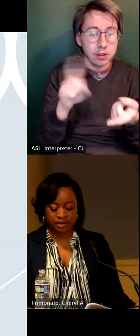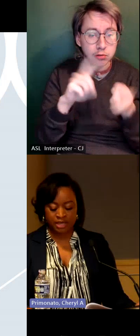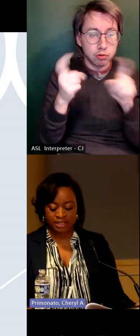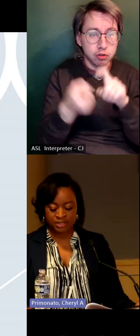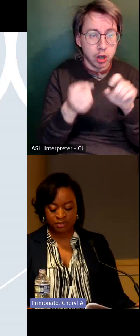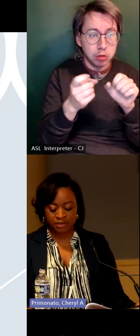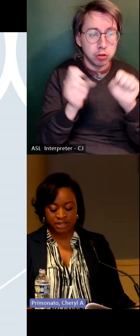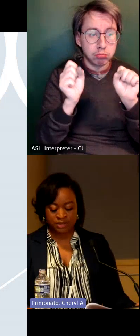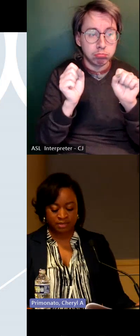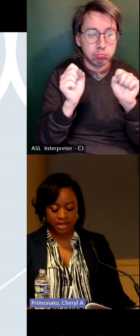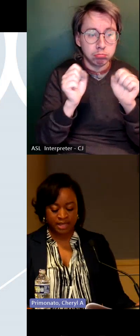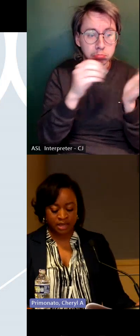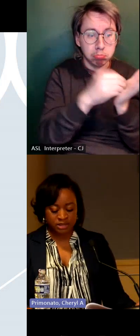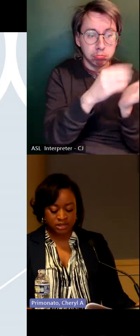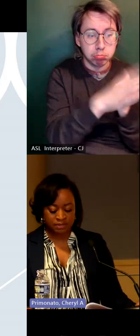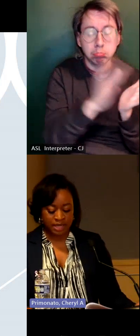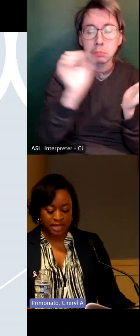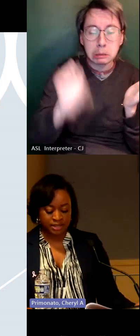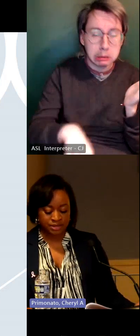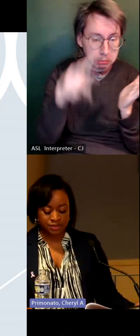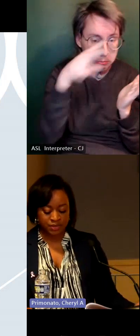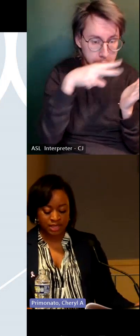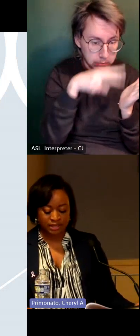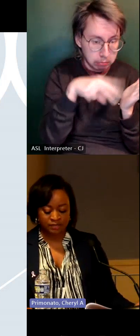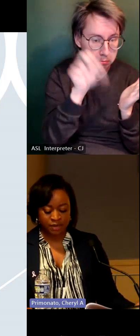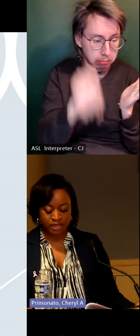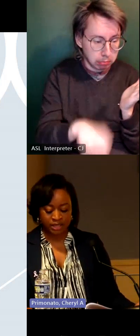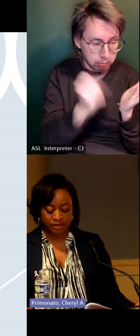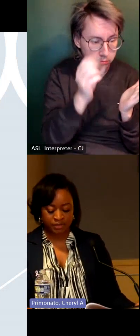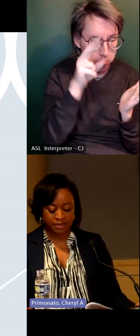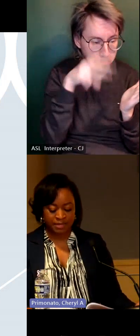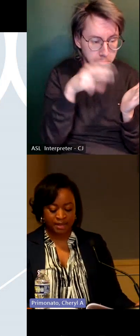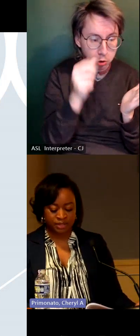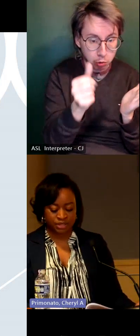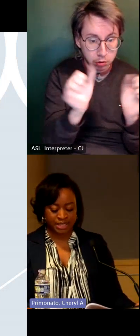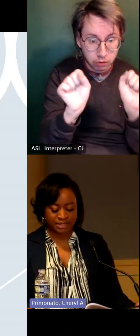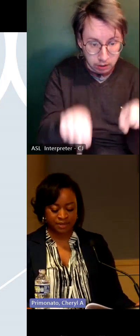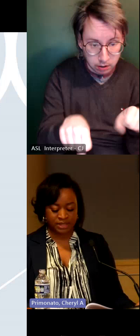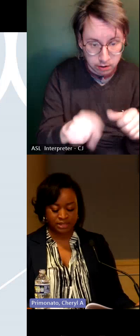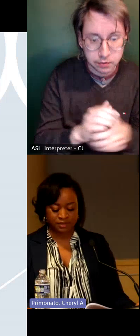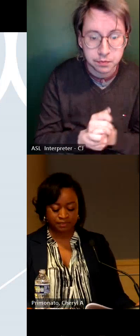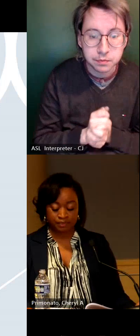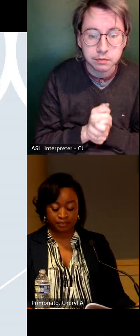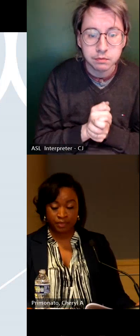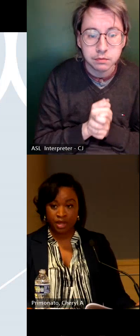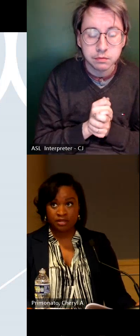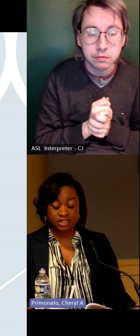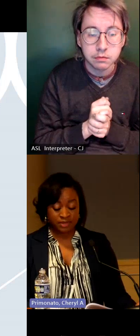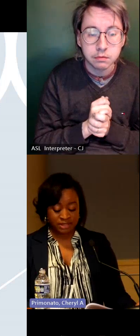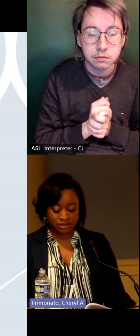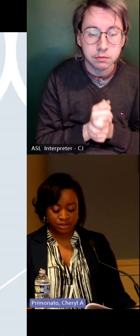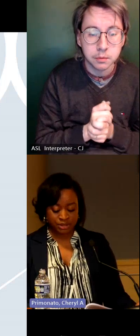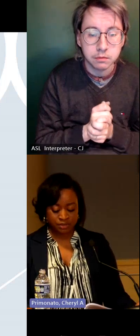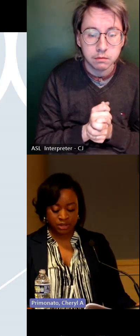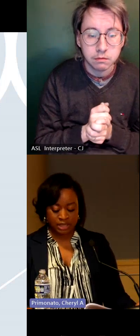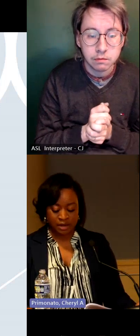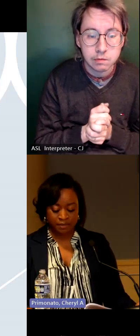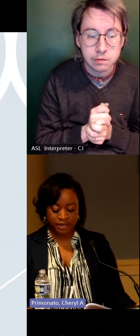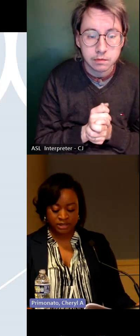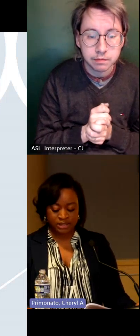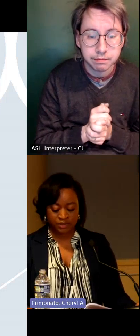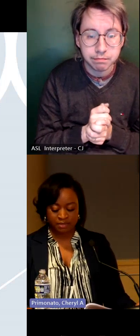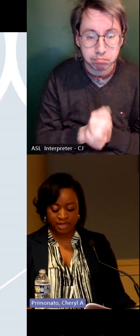this year, additional amendments were made to the plan due to a collective bargaining agreement made with transit. This resolution